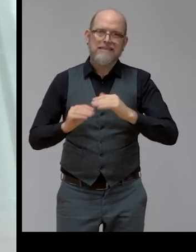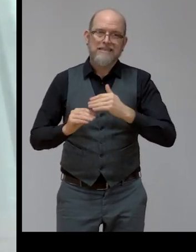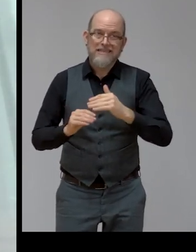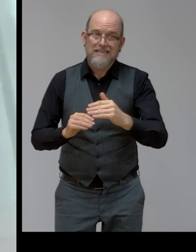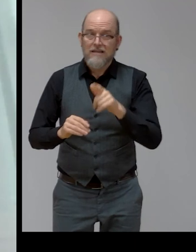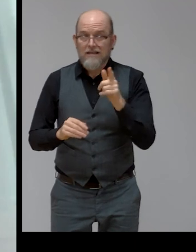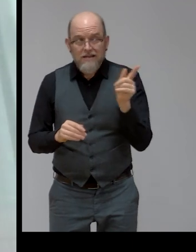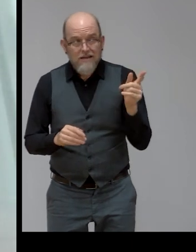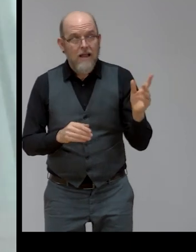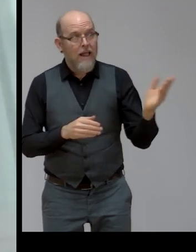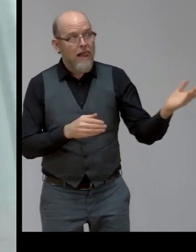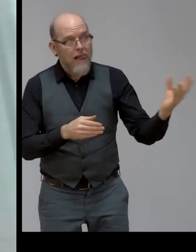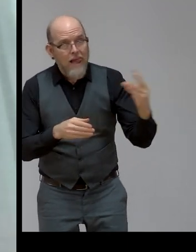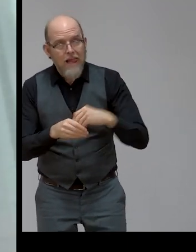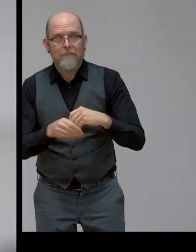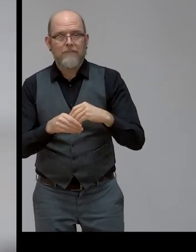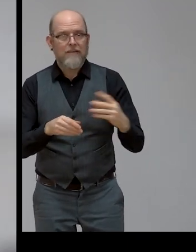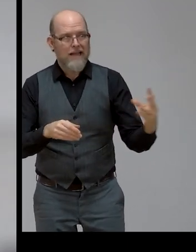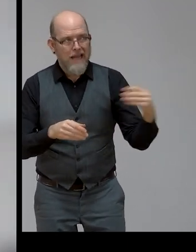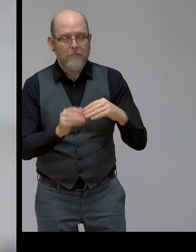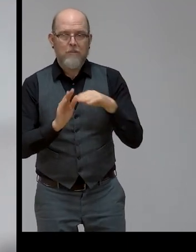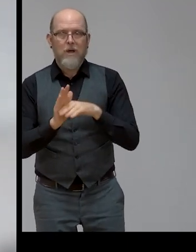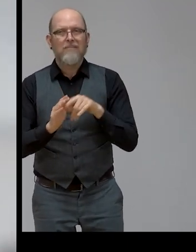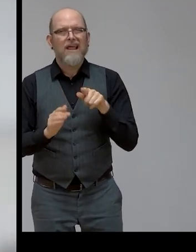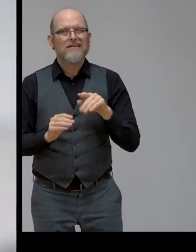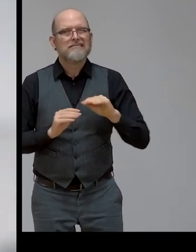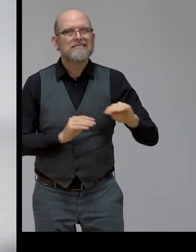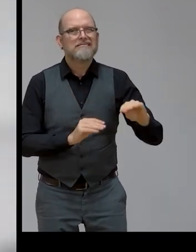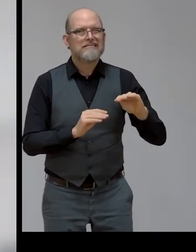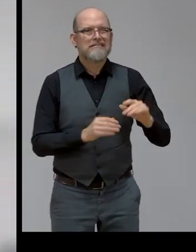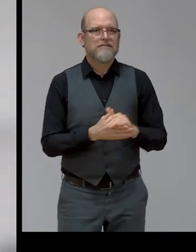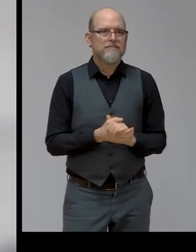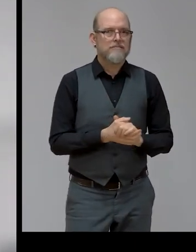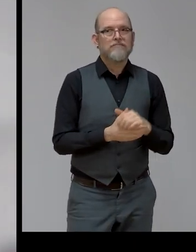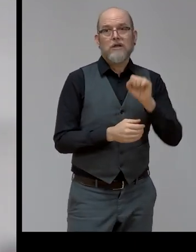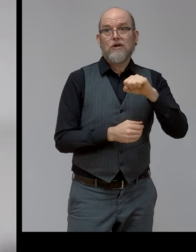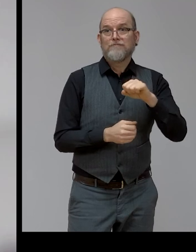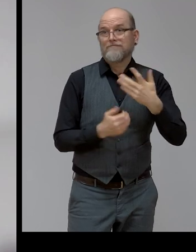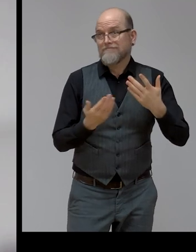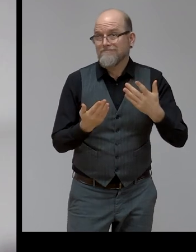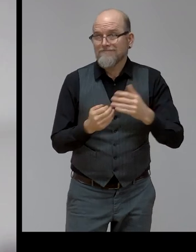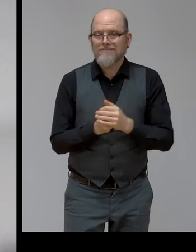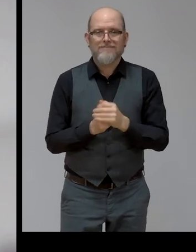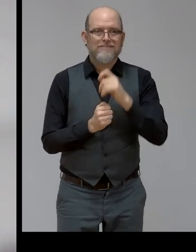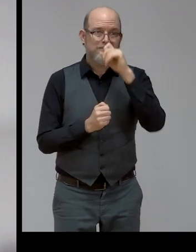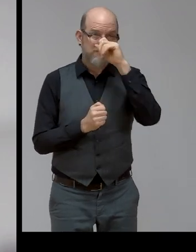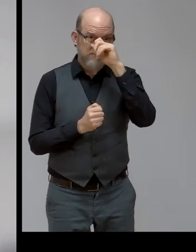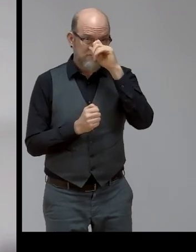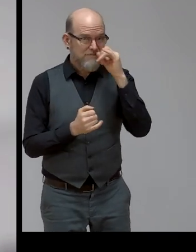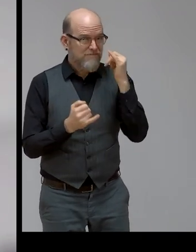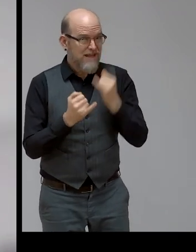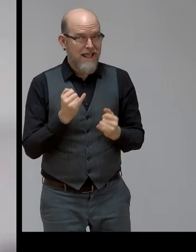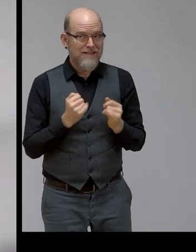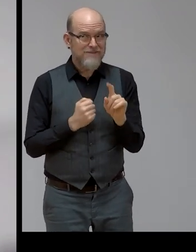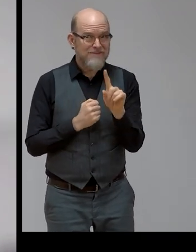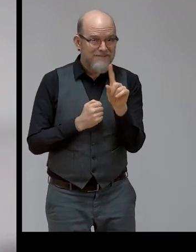problems. Thank you. That's very interesting. And I actually had one last, very last question for